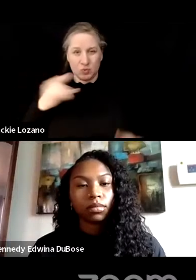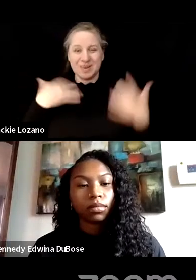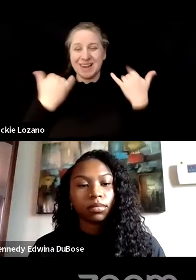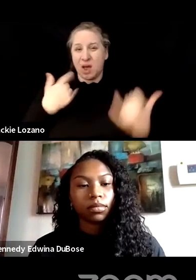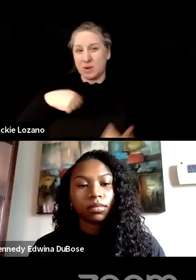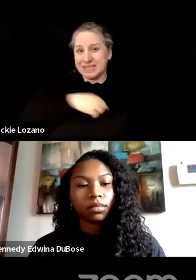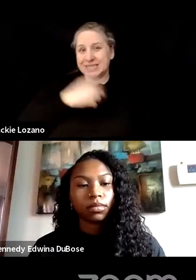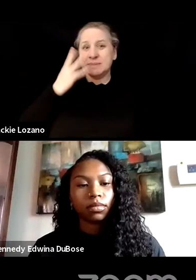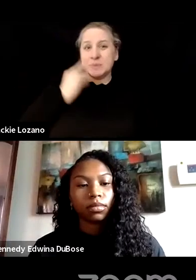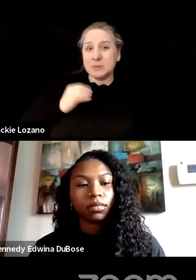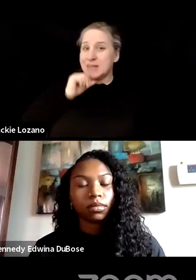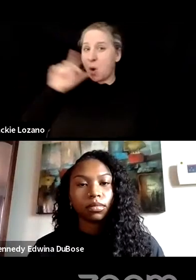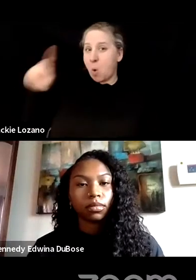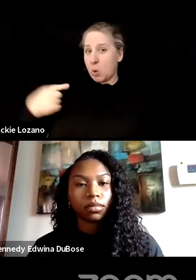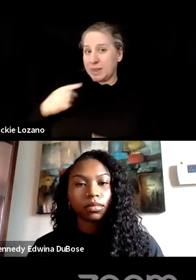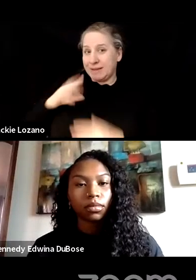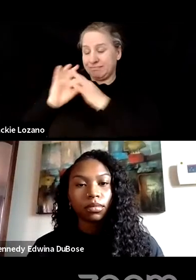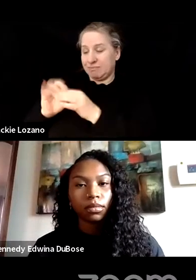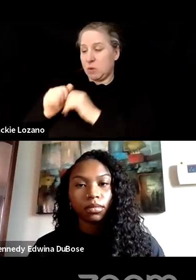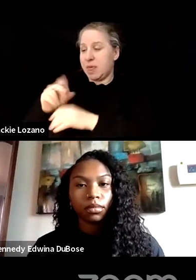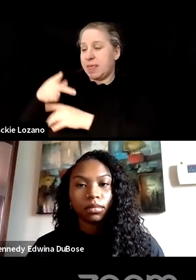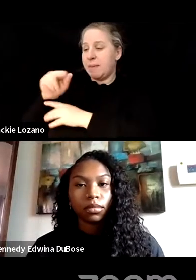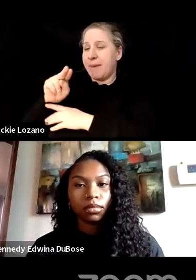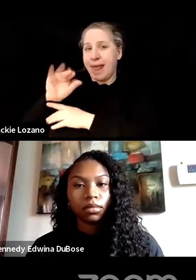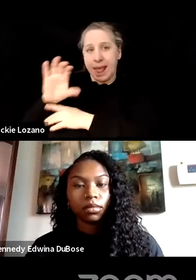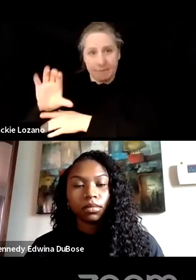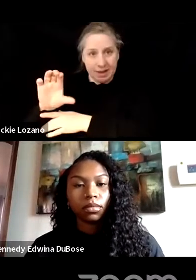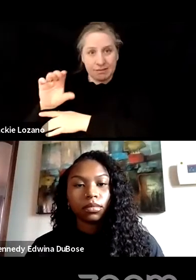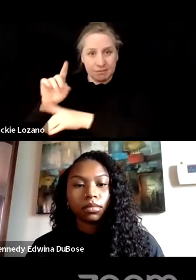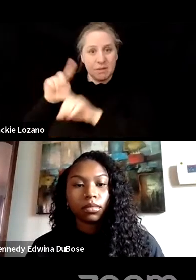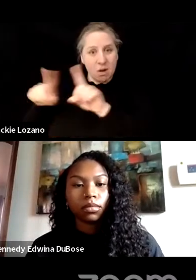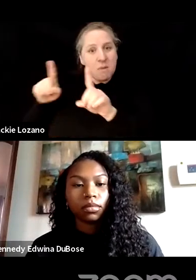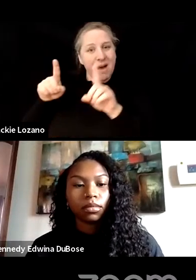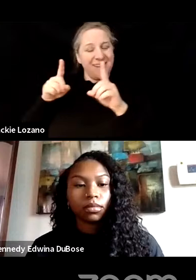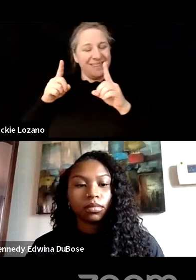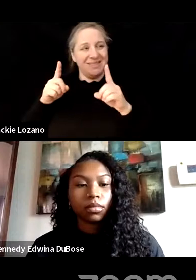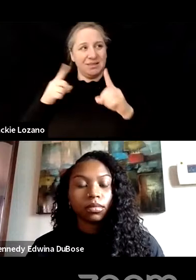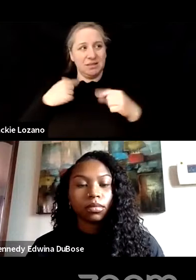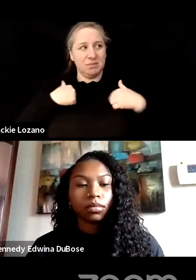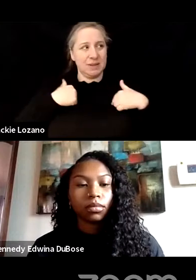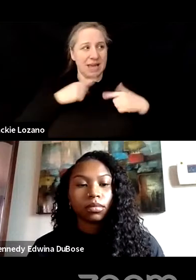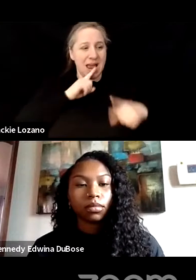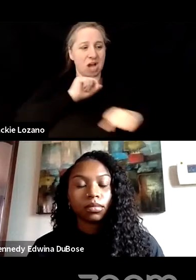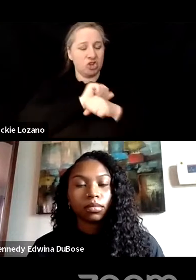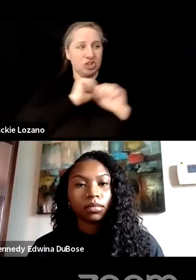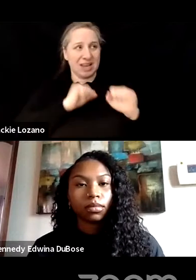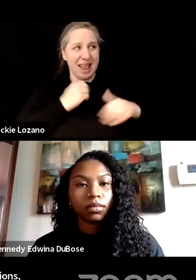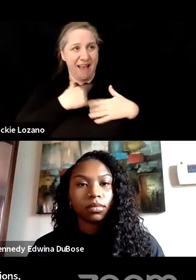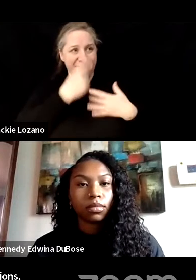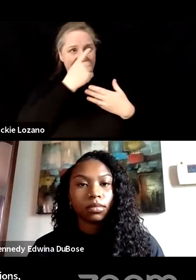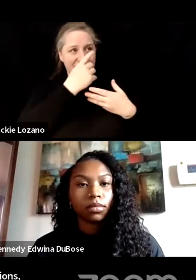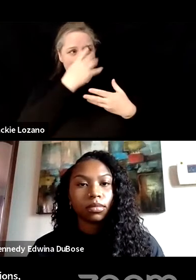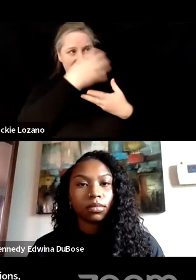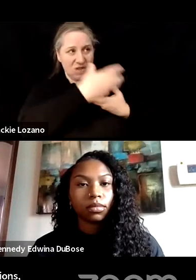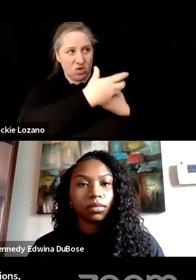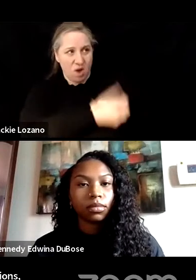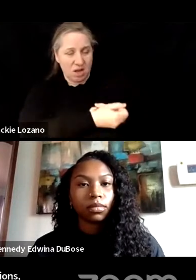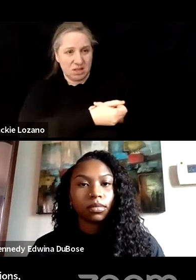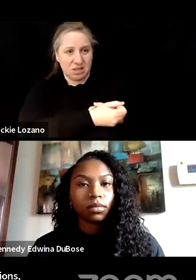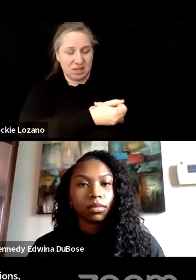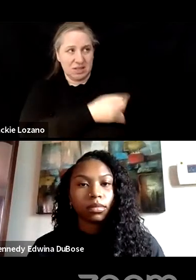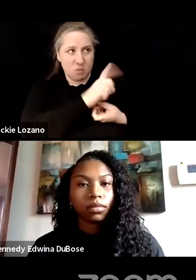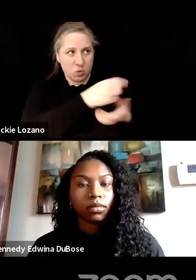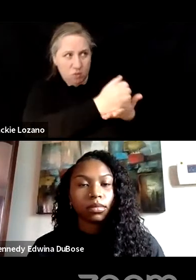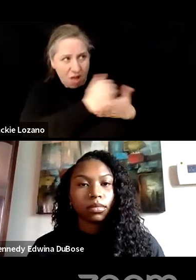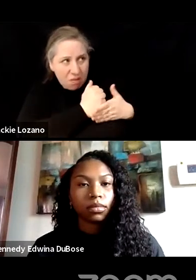with not only dealing with the pandemic, but also dealing with can I have faith in what's supposed to be helping